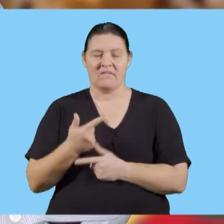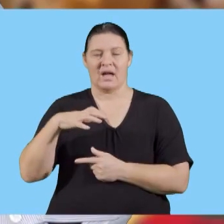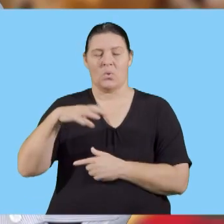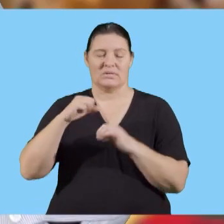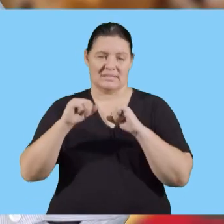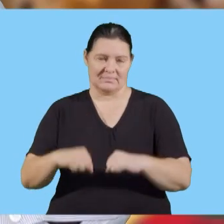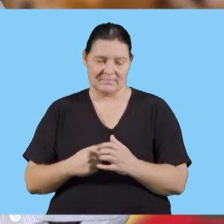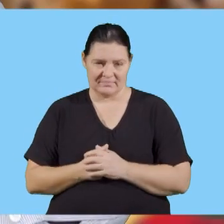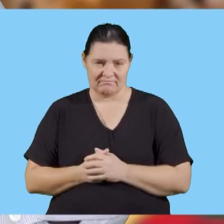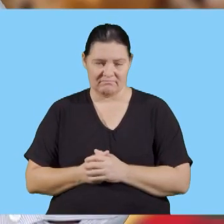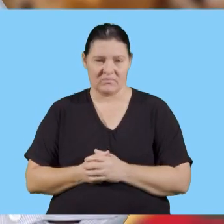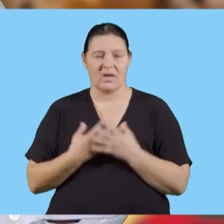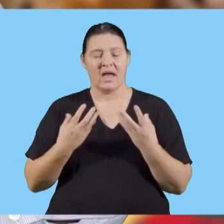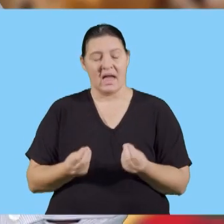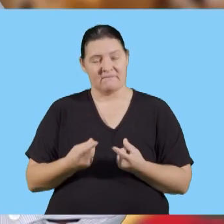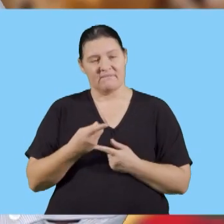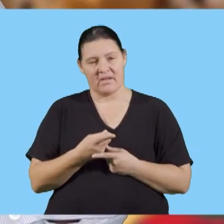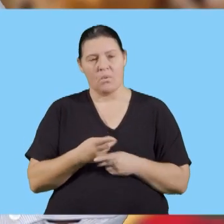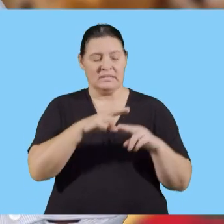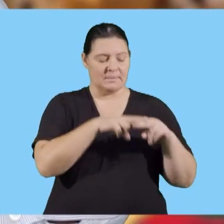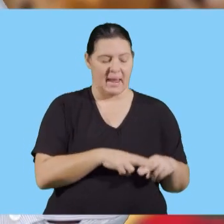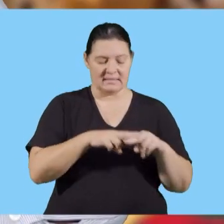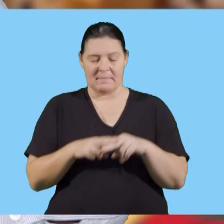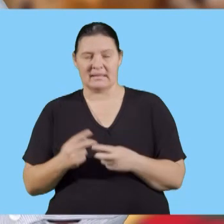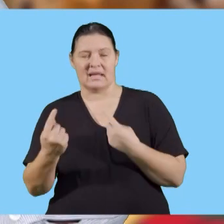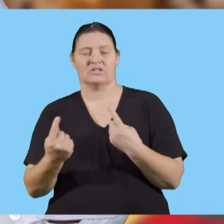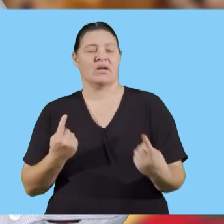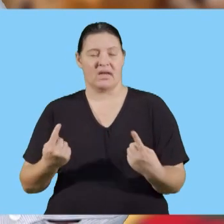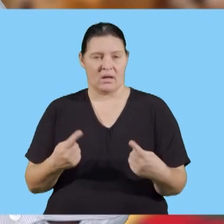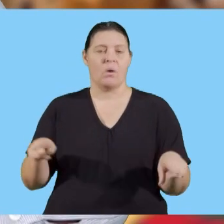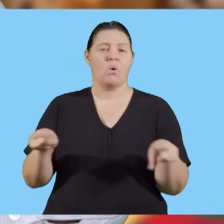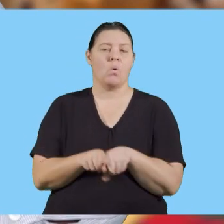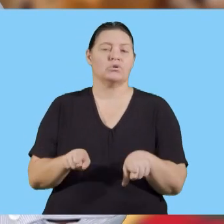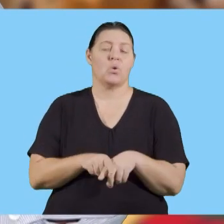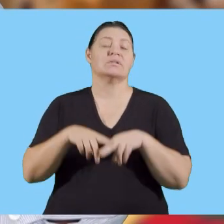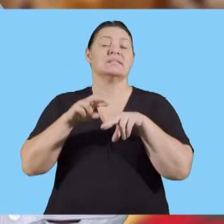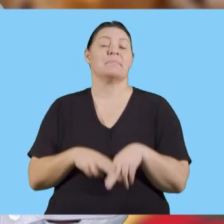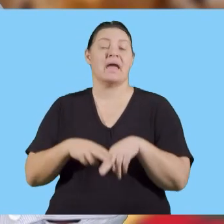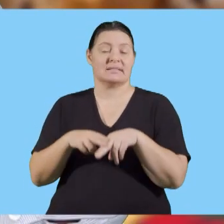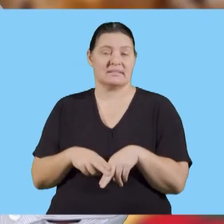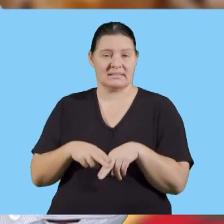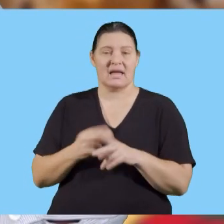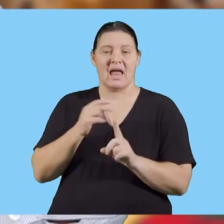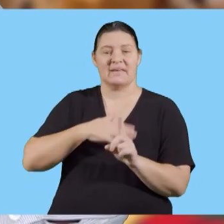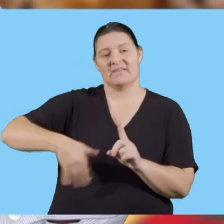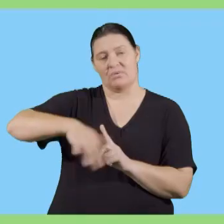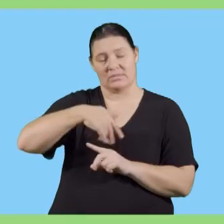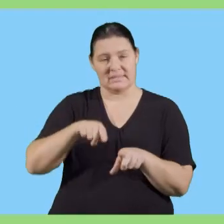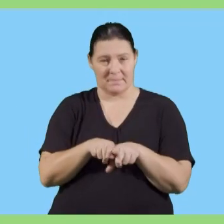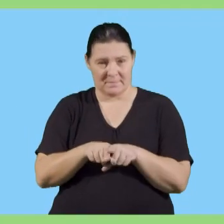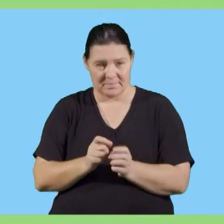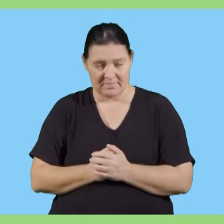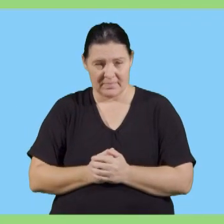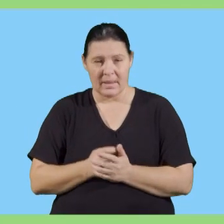and also dependent on their environment. So that is the ecosystem. So we are going to look at each of these ones